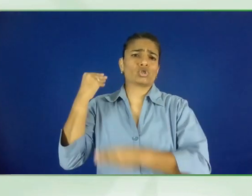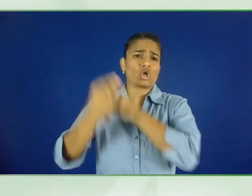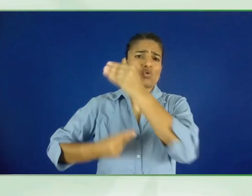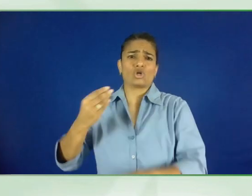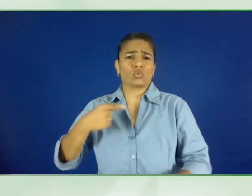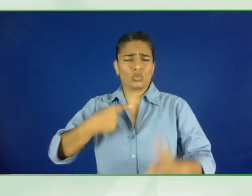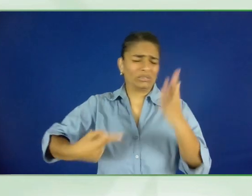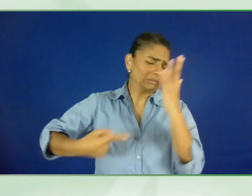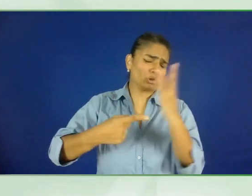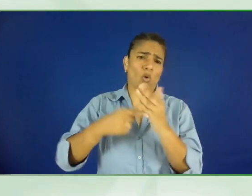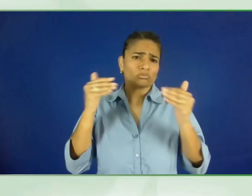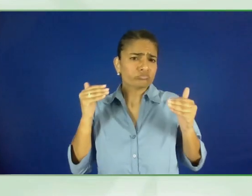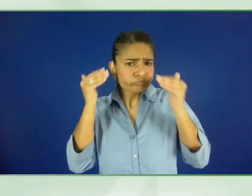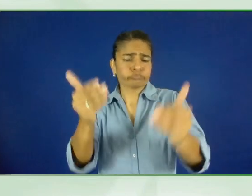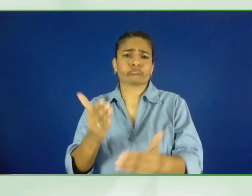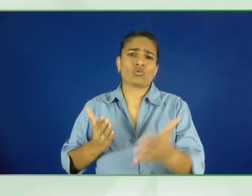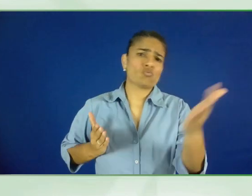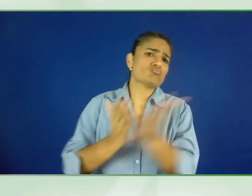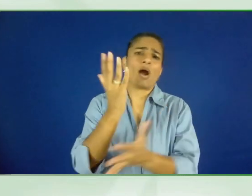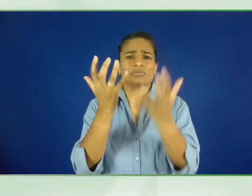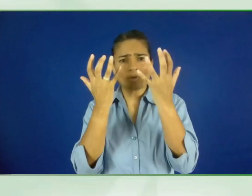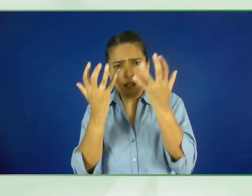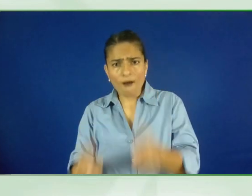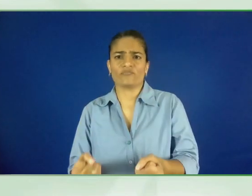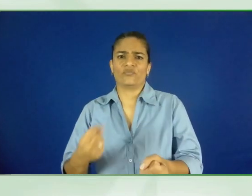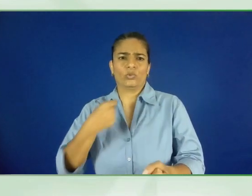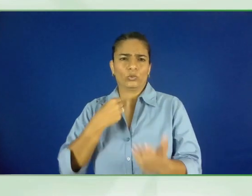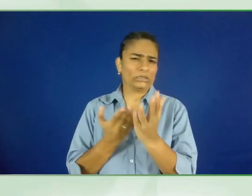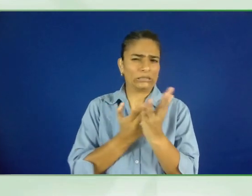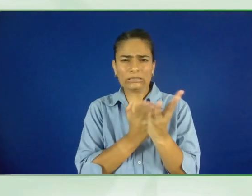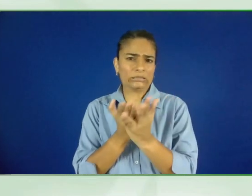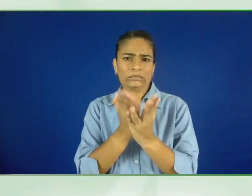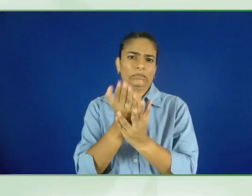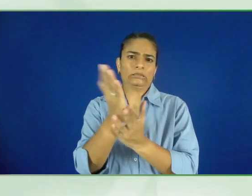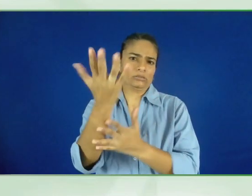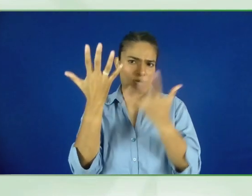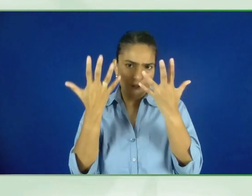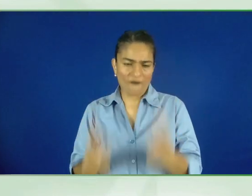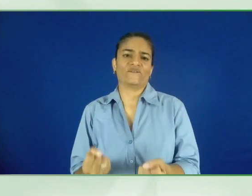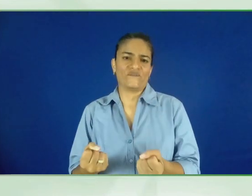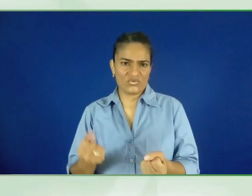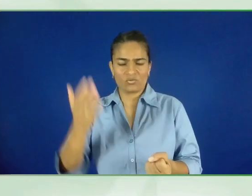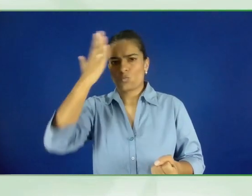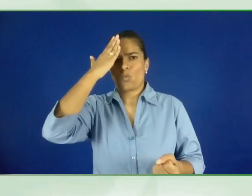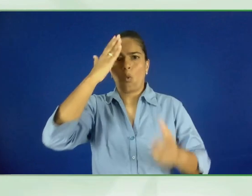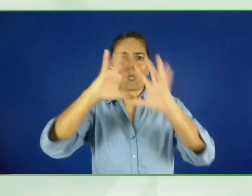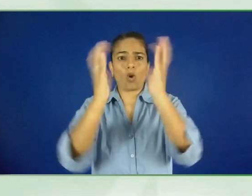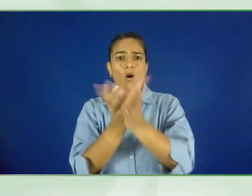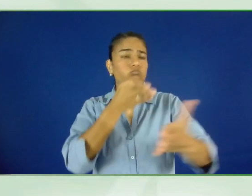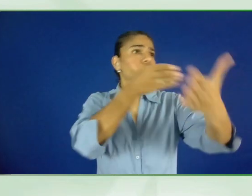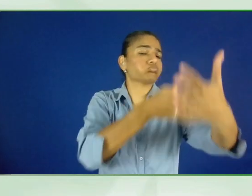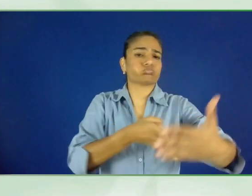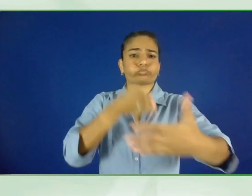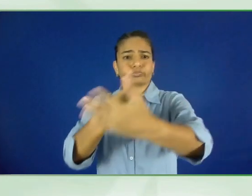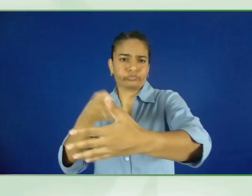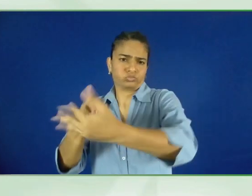though the challenges we currently face in the world, we all are aware of, it gives us